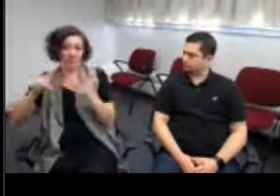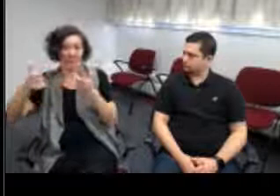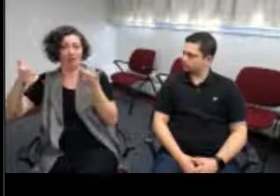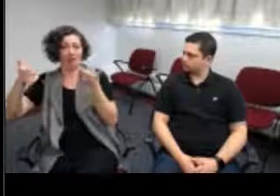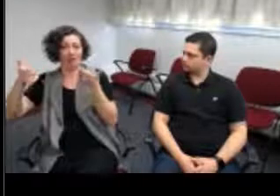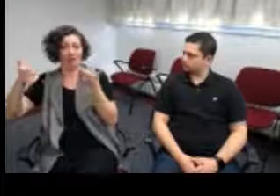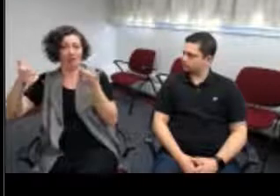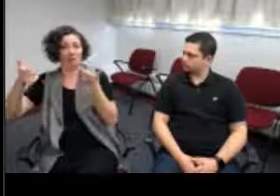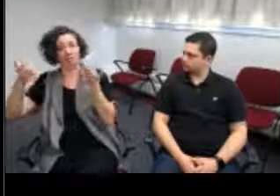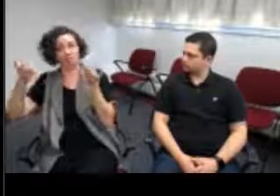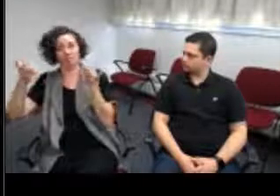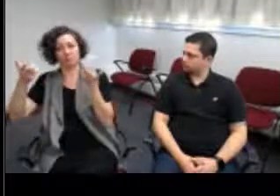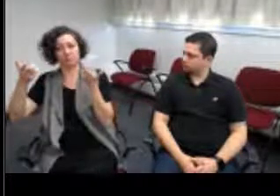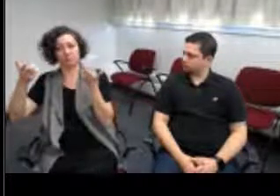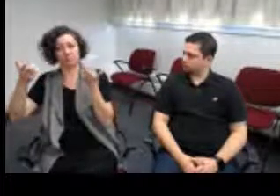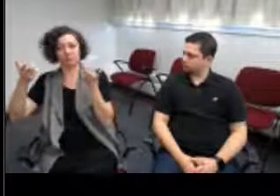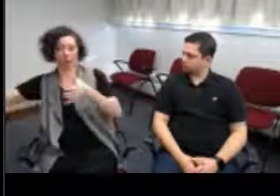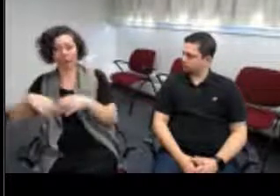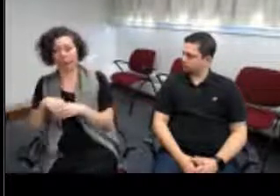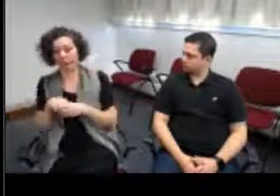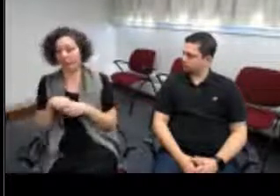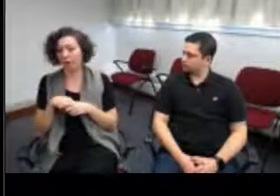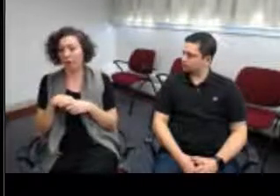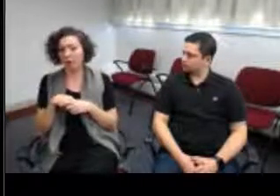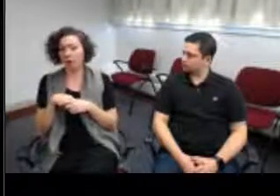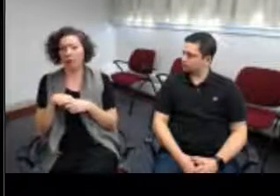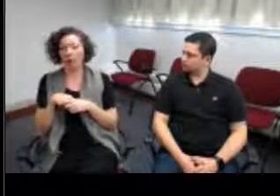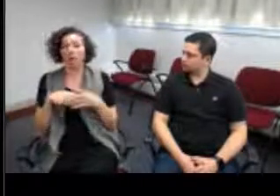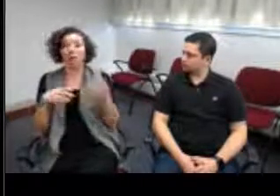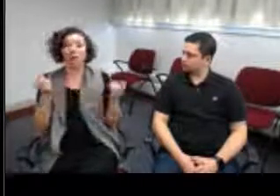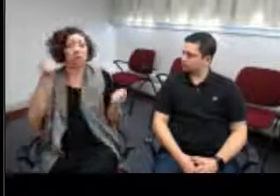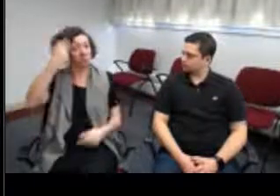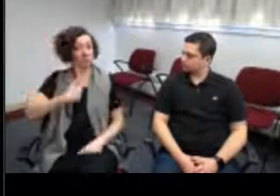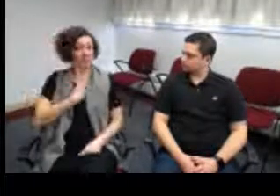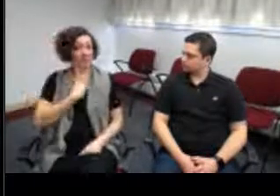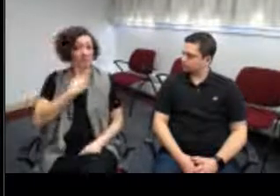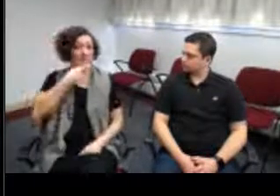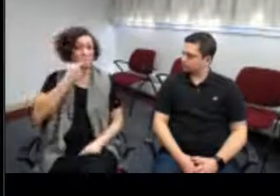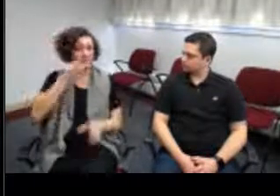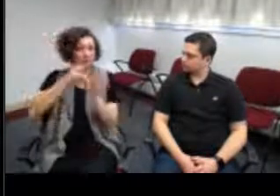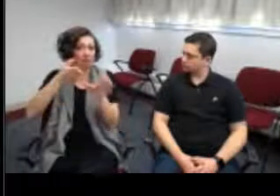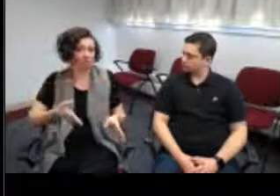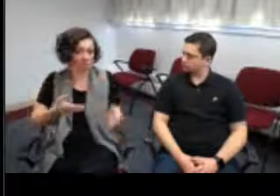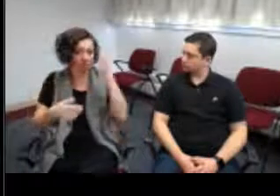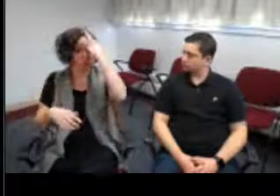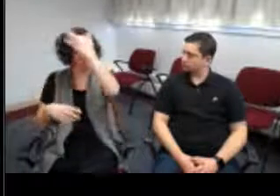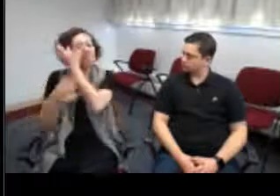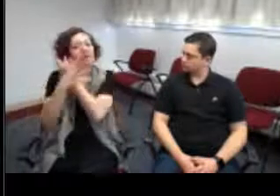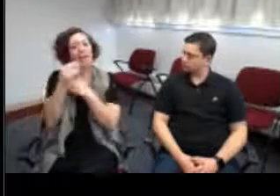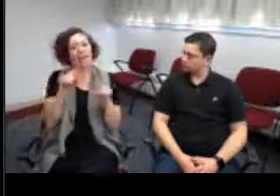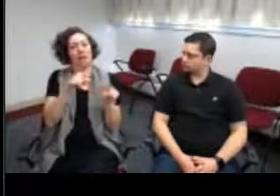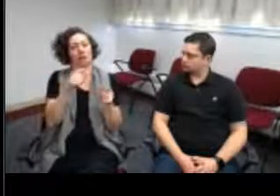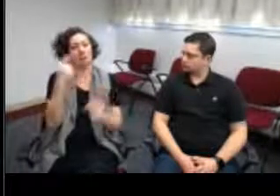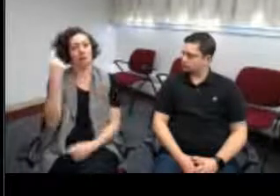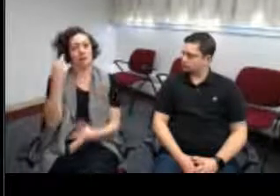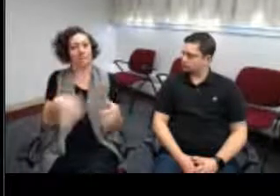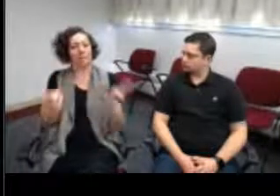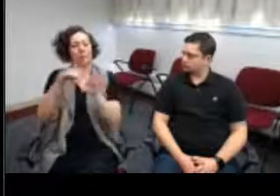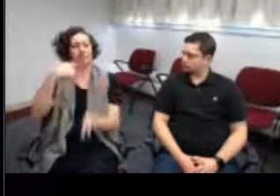So as a hearing therapist who's part of the majority, I myself am a